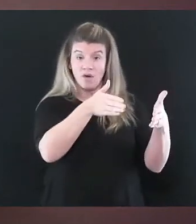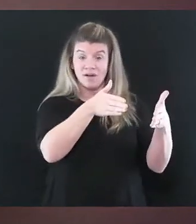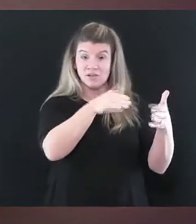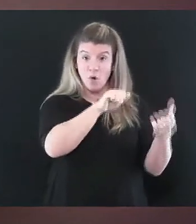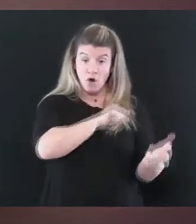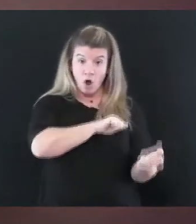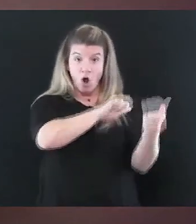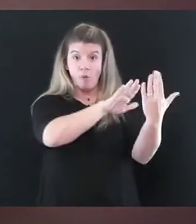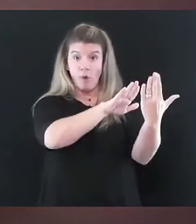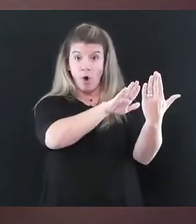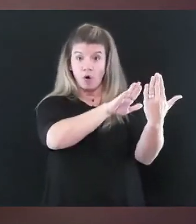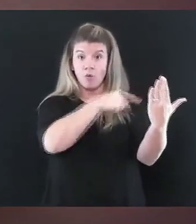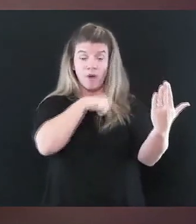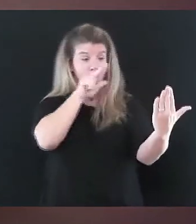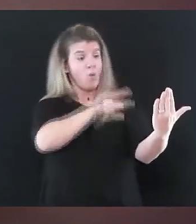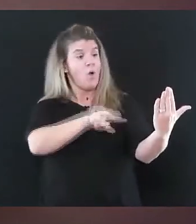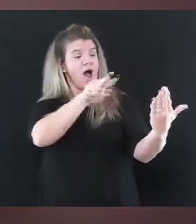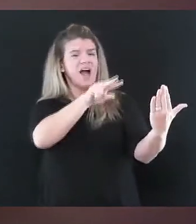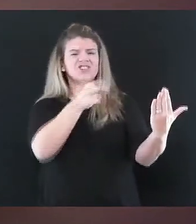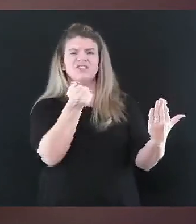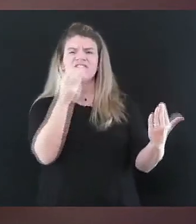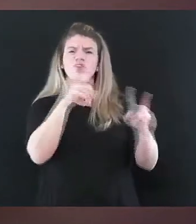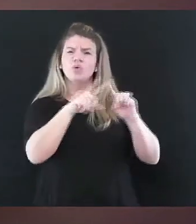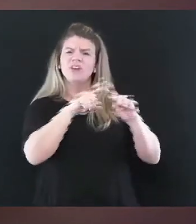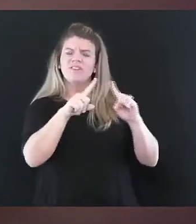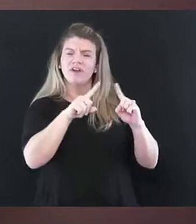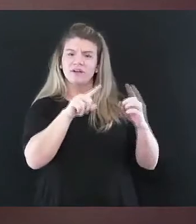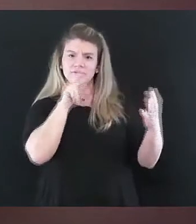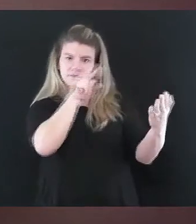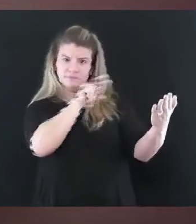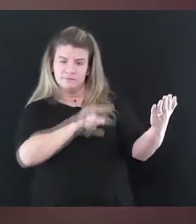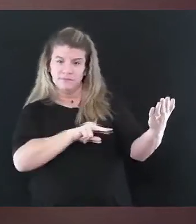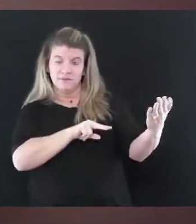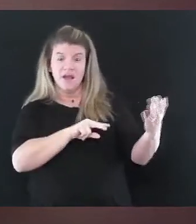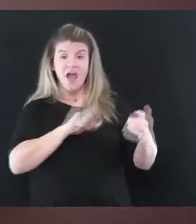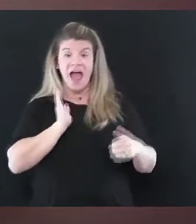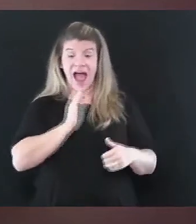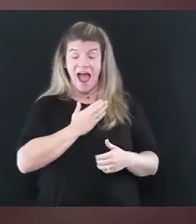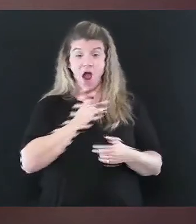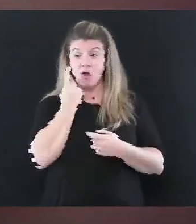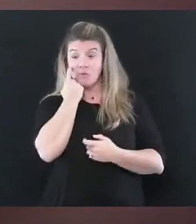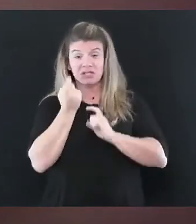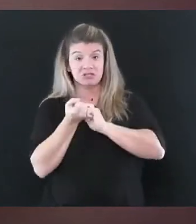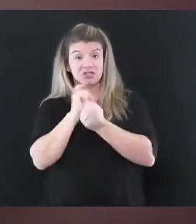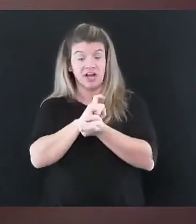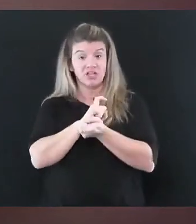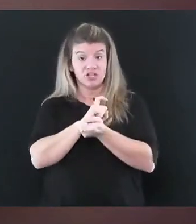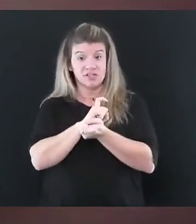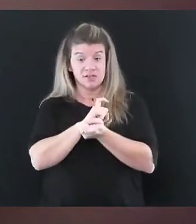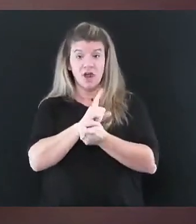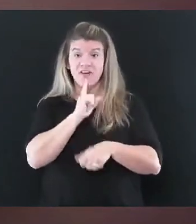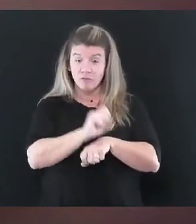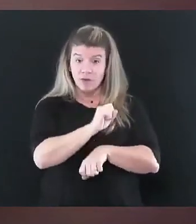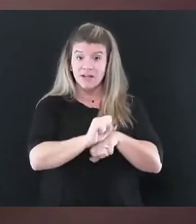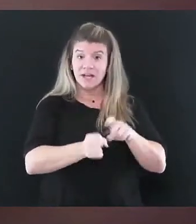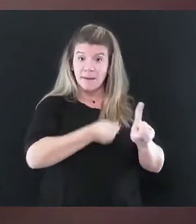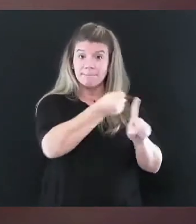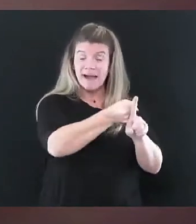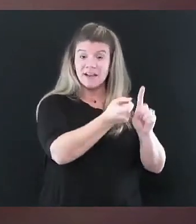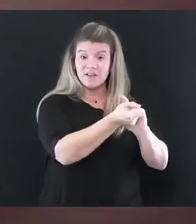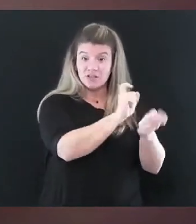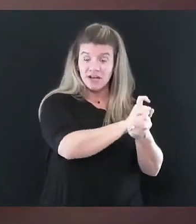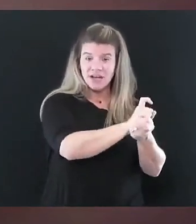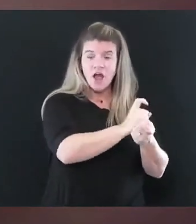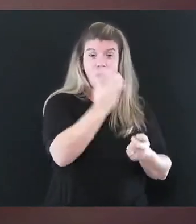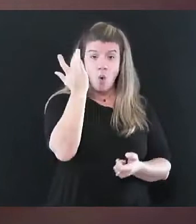measures. And I think that the tweaks that we've made have made a difference. The outcome measures we're really trying to focus on